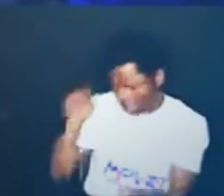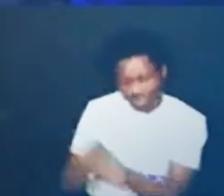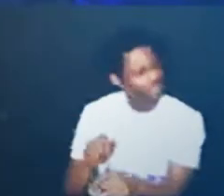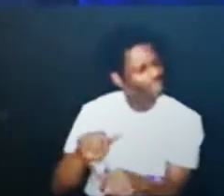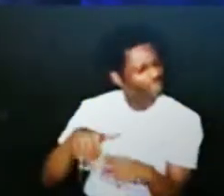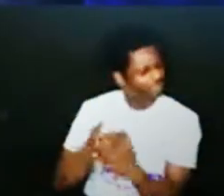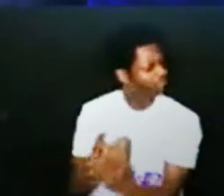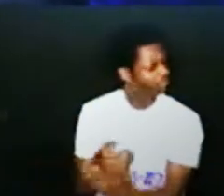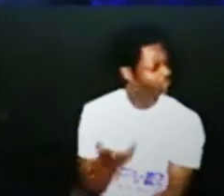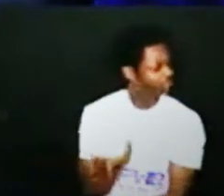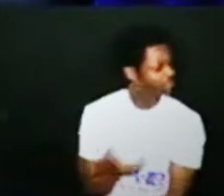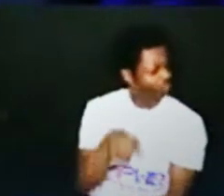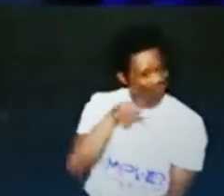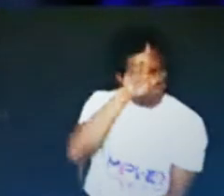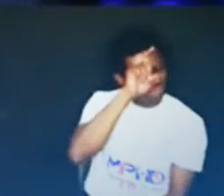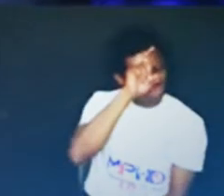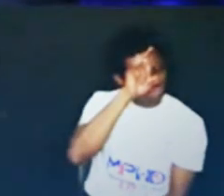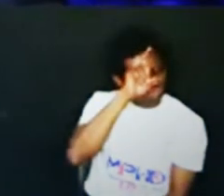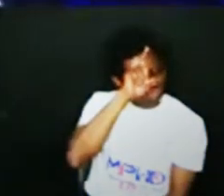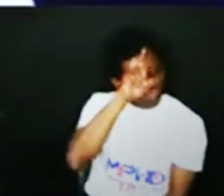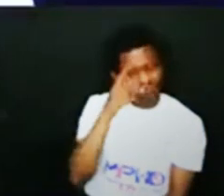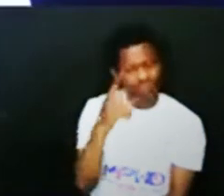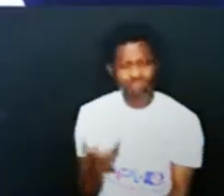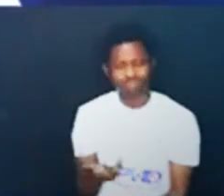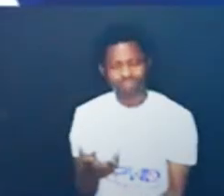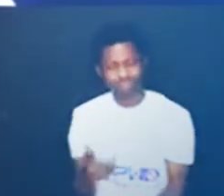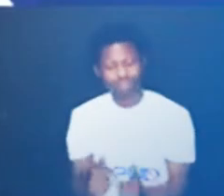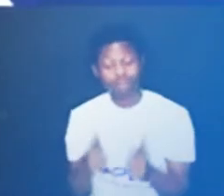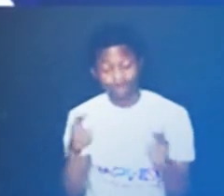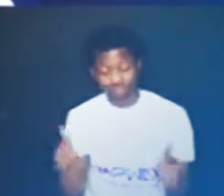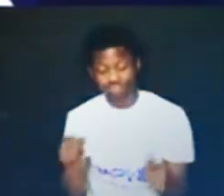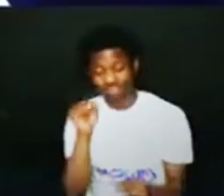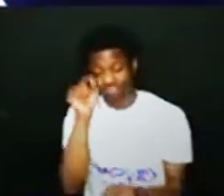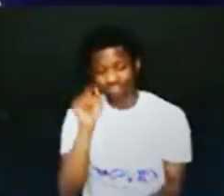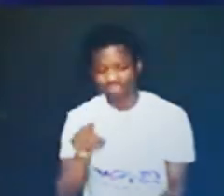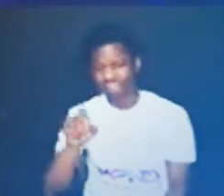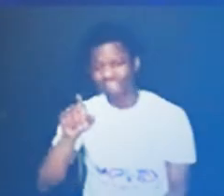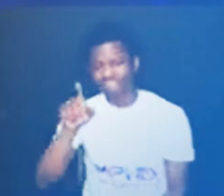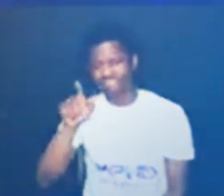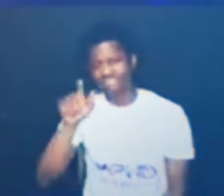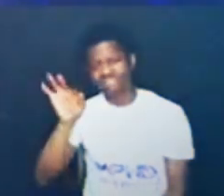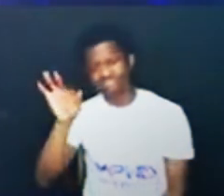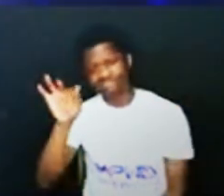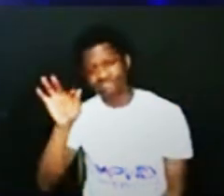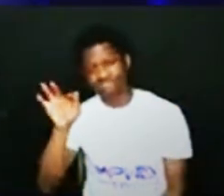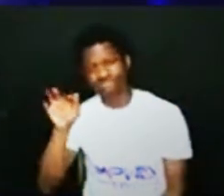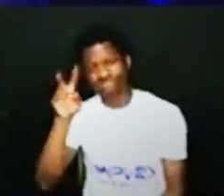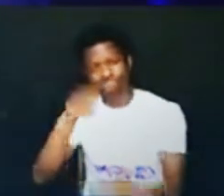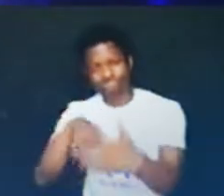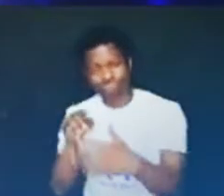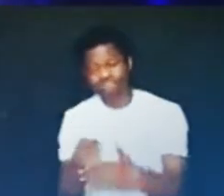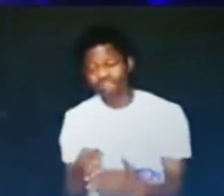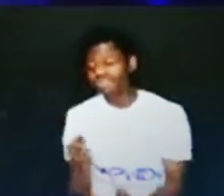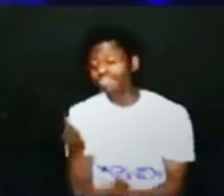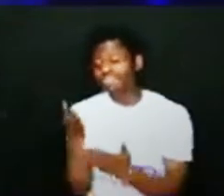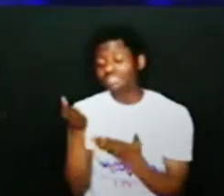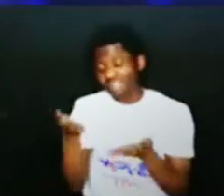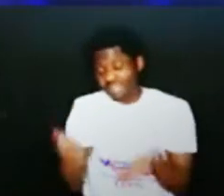ano akobenkrom se obekum no eho enhame. Now the big one, verse 90. Shall we all read together? Ready,